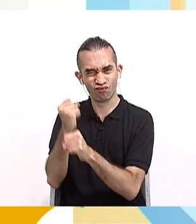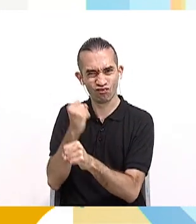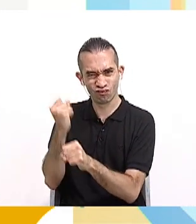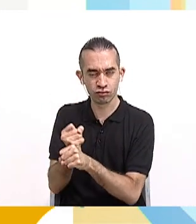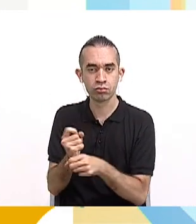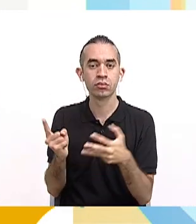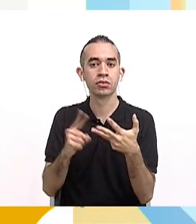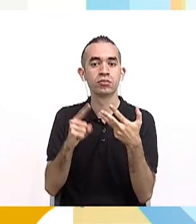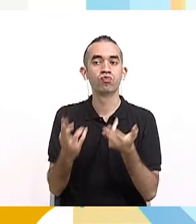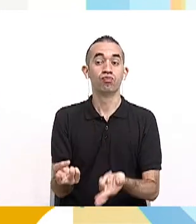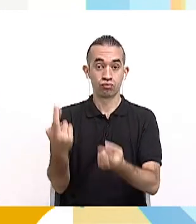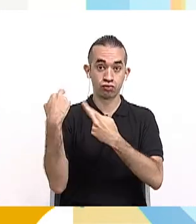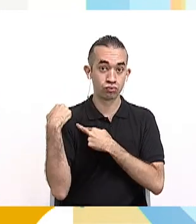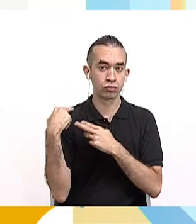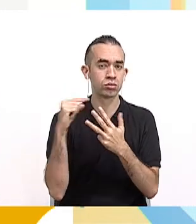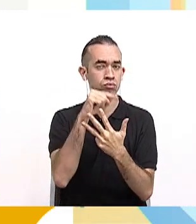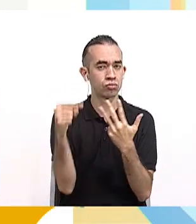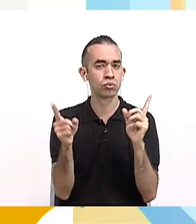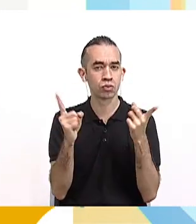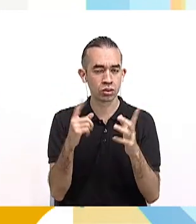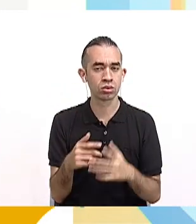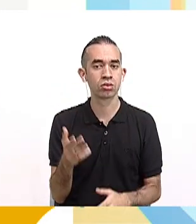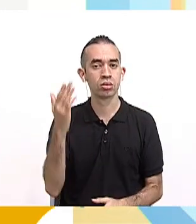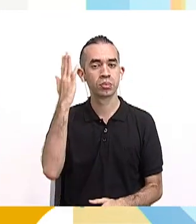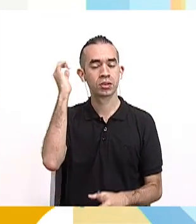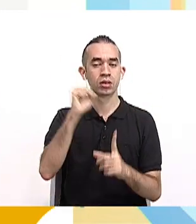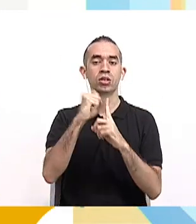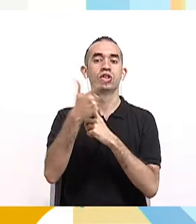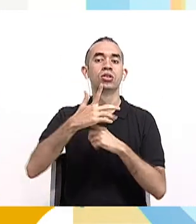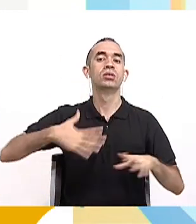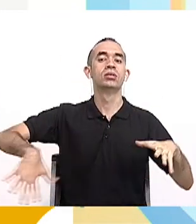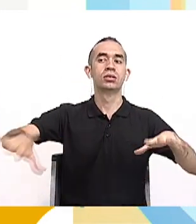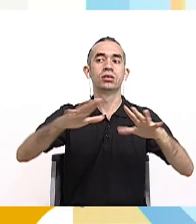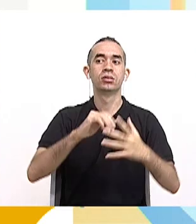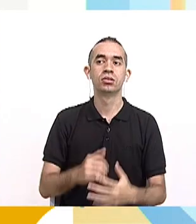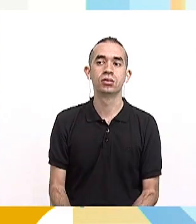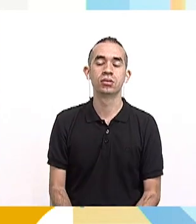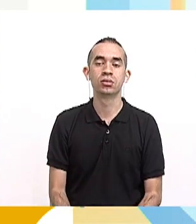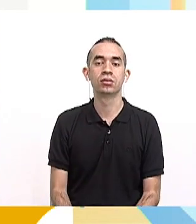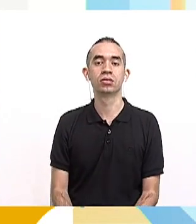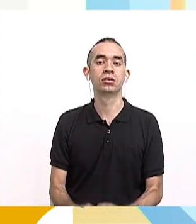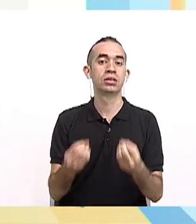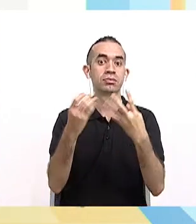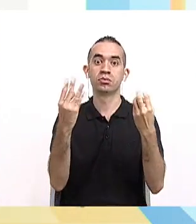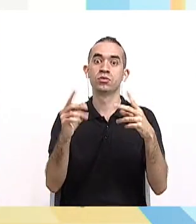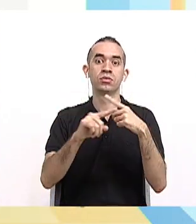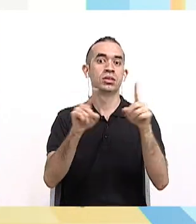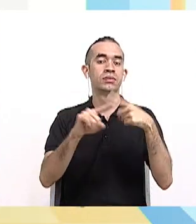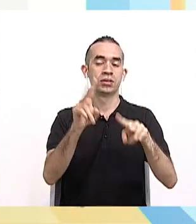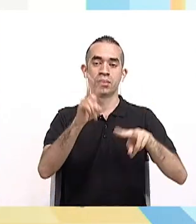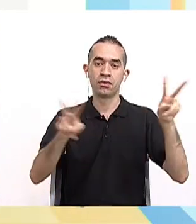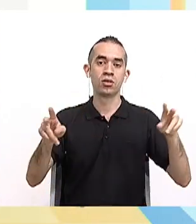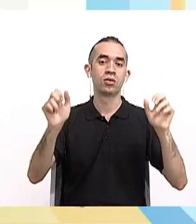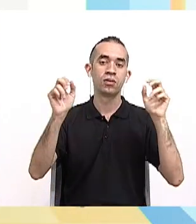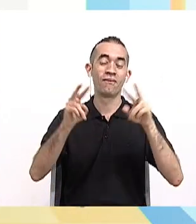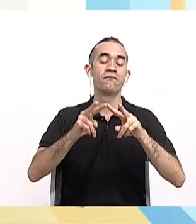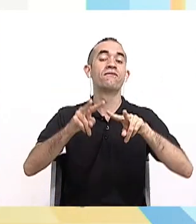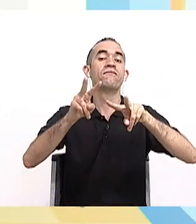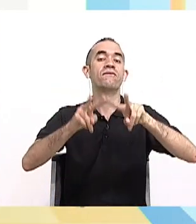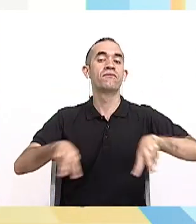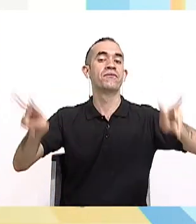Is it responsibility? Because as a society, we have a lot of different values that we can project to other people,